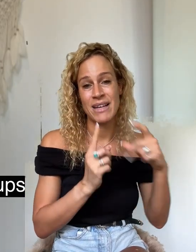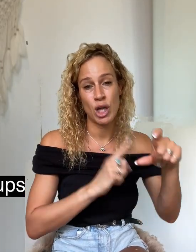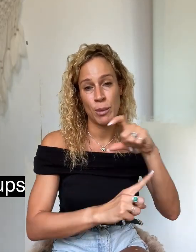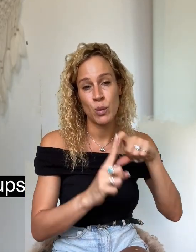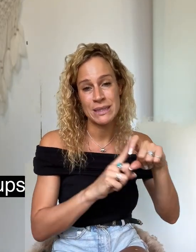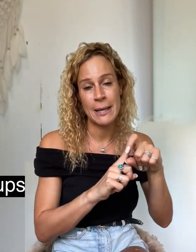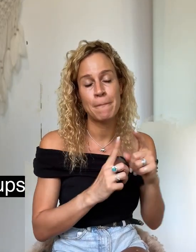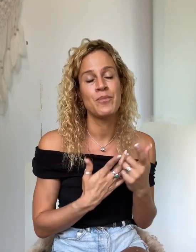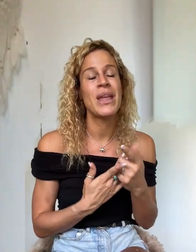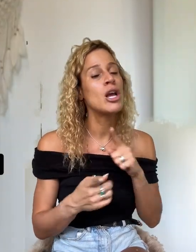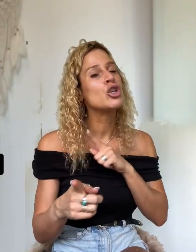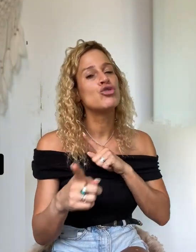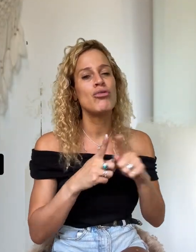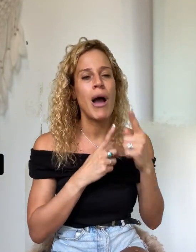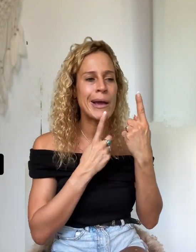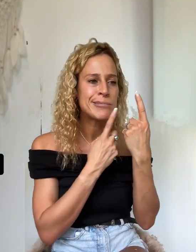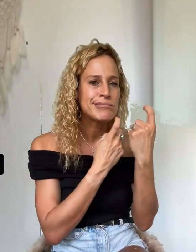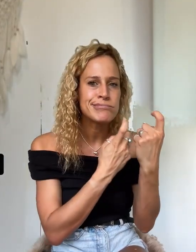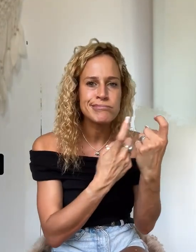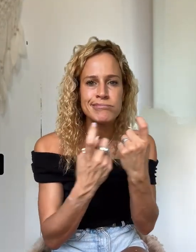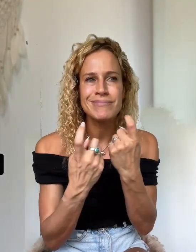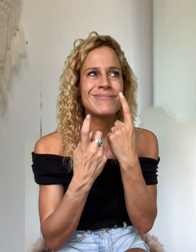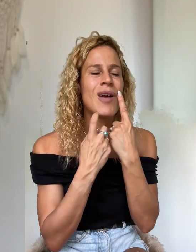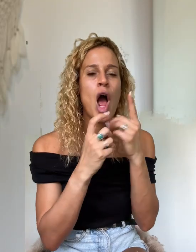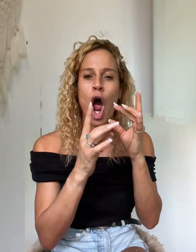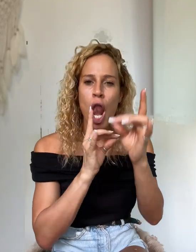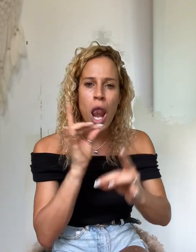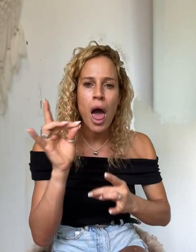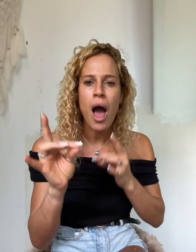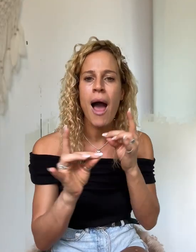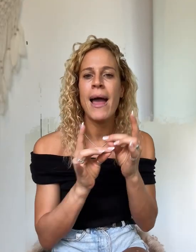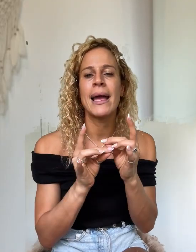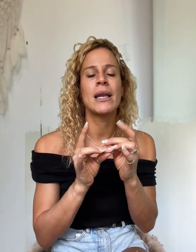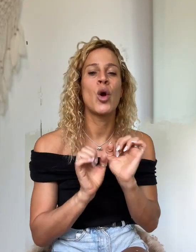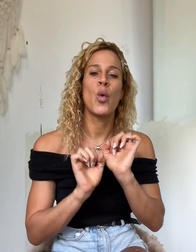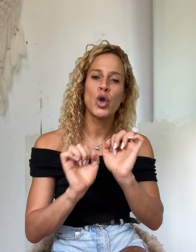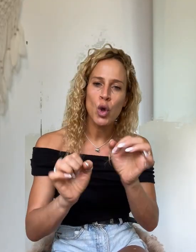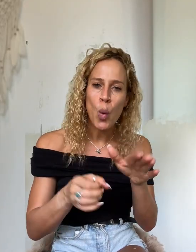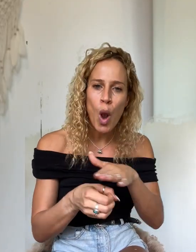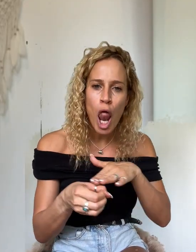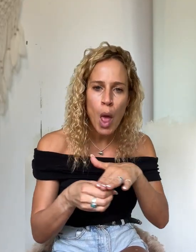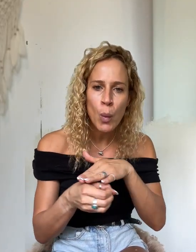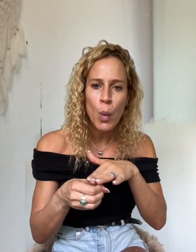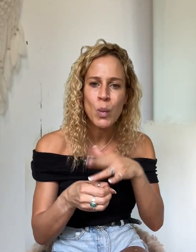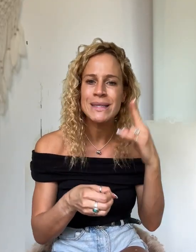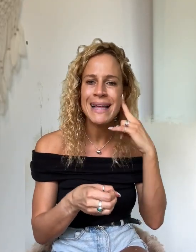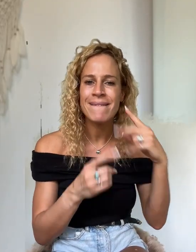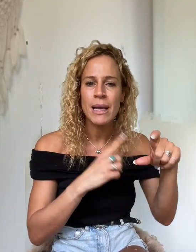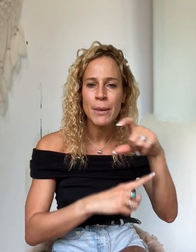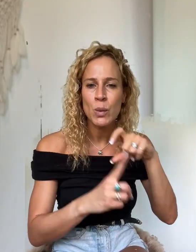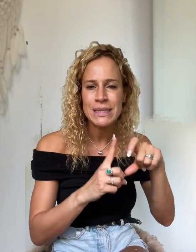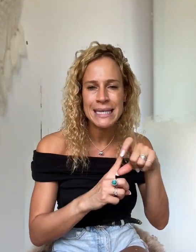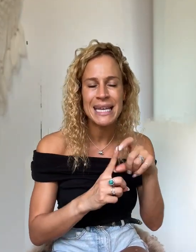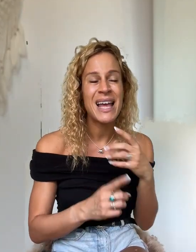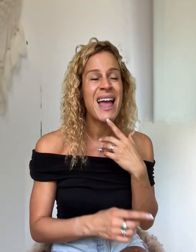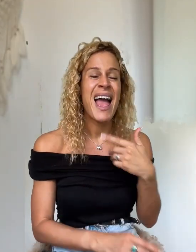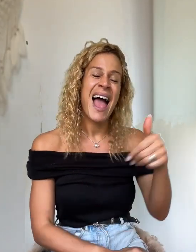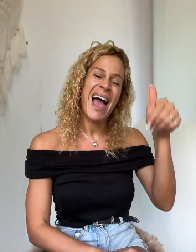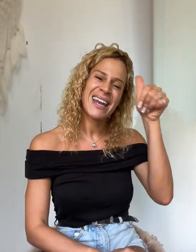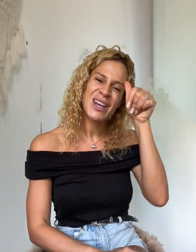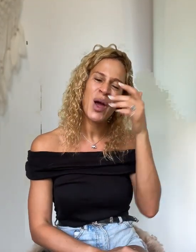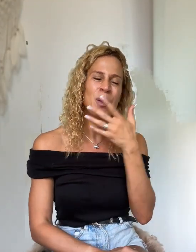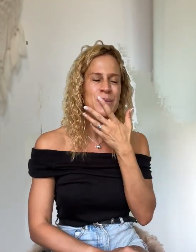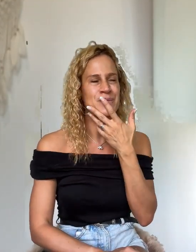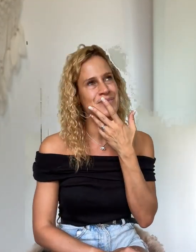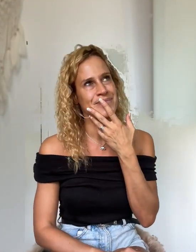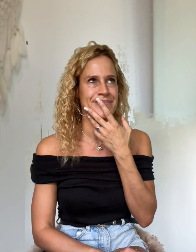connect with community groups. I would try and look online and reach out to your local deaf community. And I know it sounds